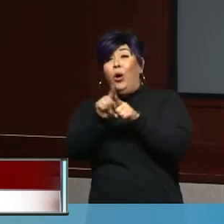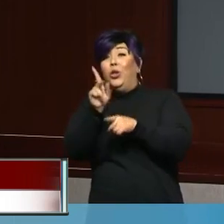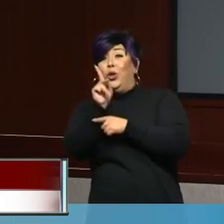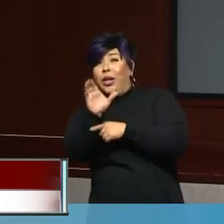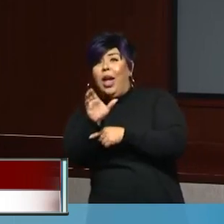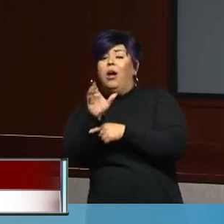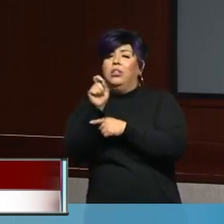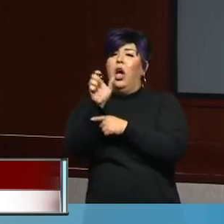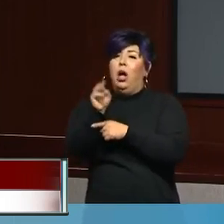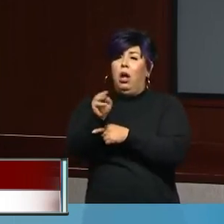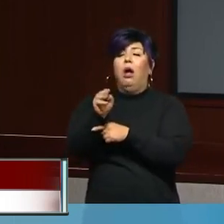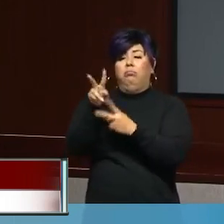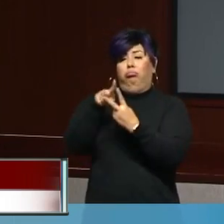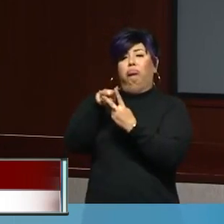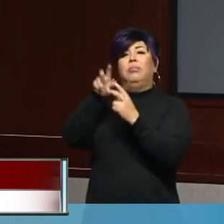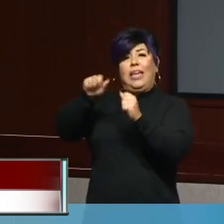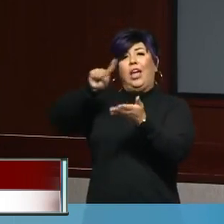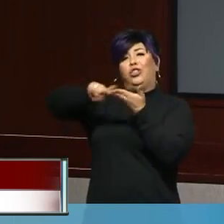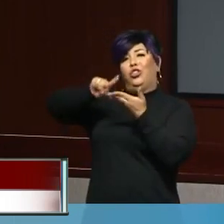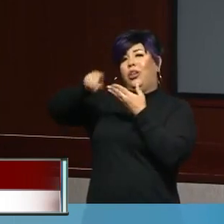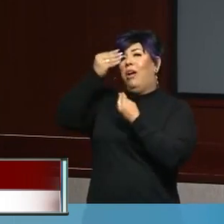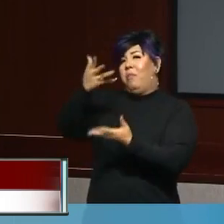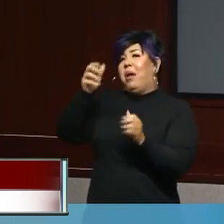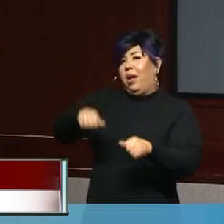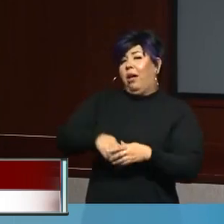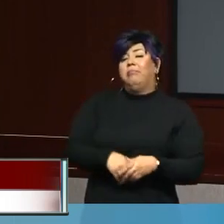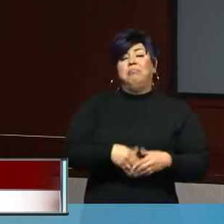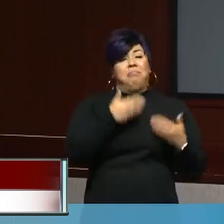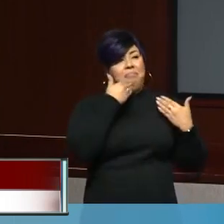kerncounty.com. Okay, thank you very much.